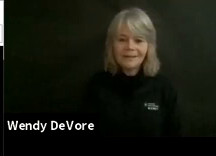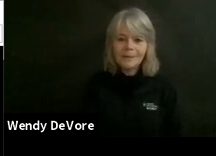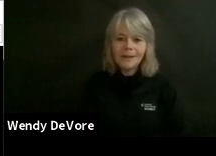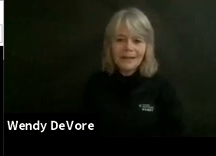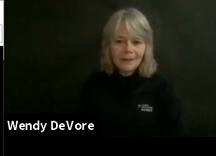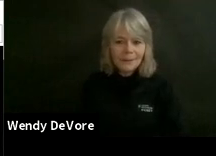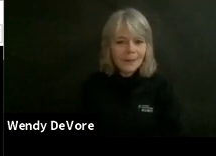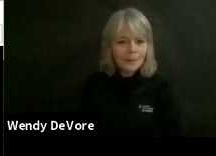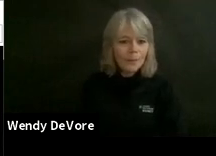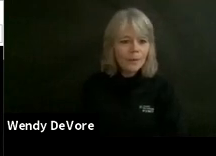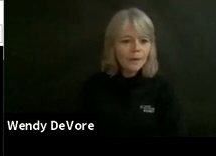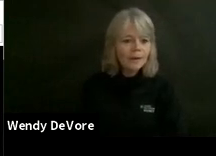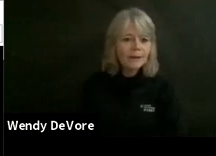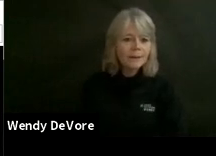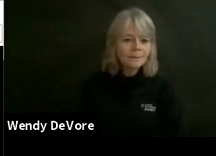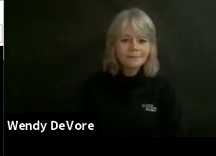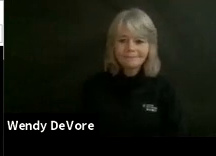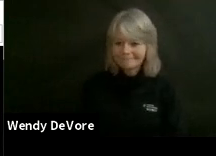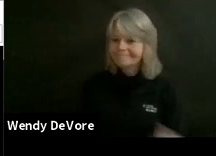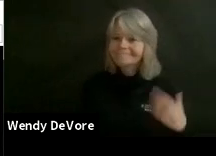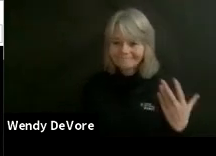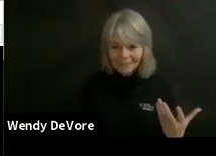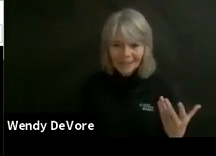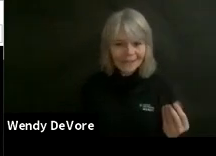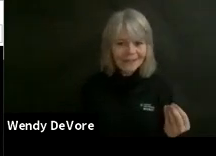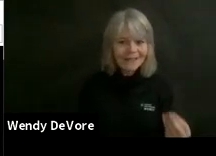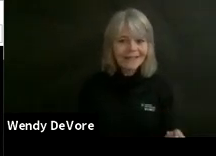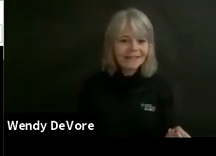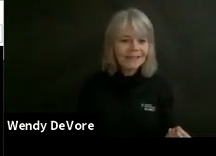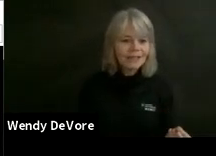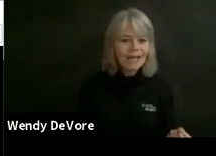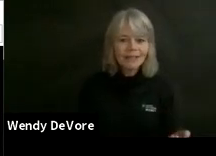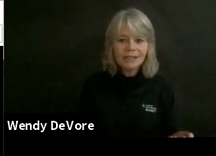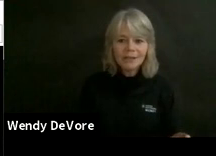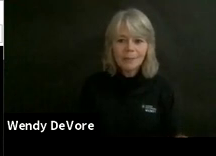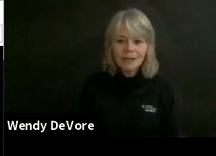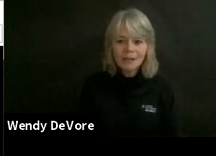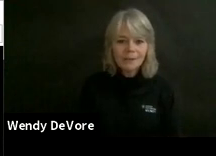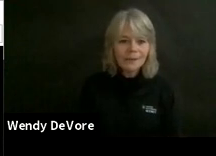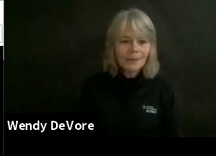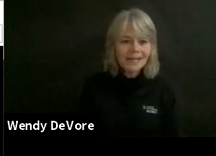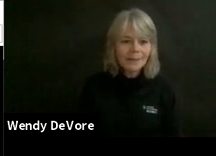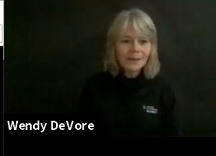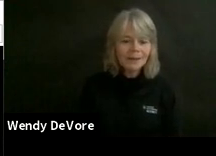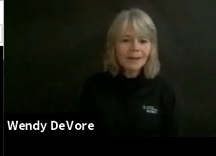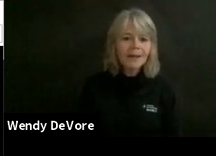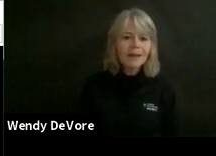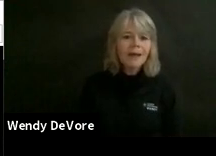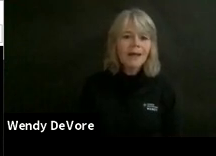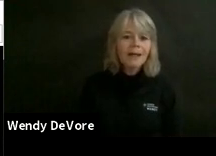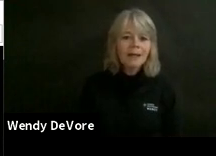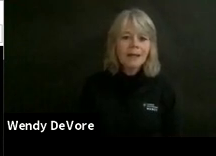one gets to be a little bit more challenging, especially with the pandemic.